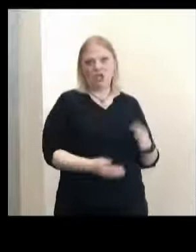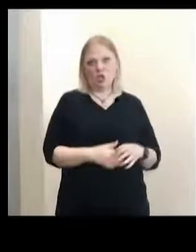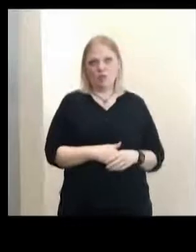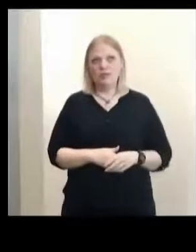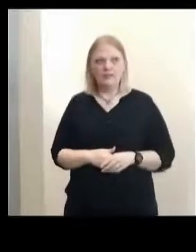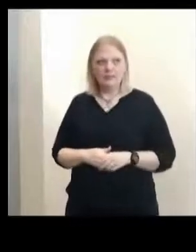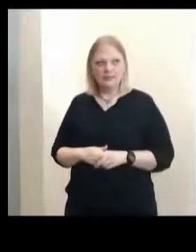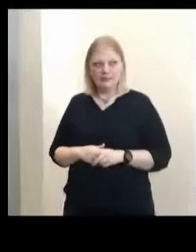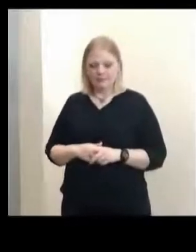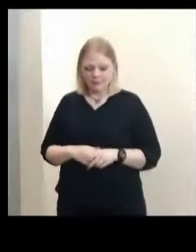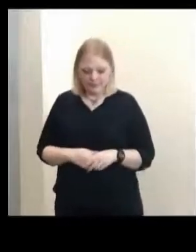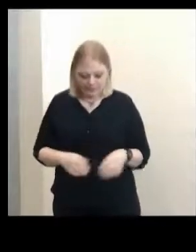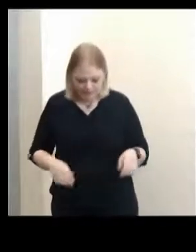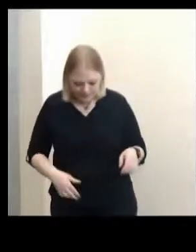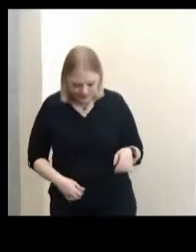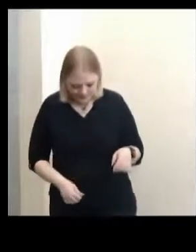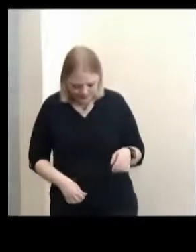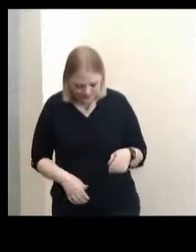Thank you.